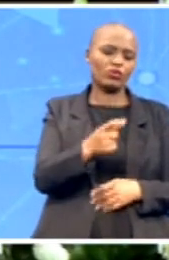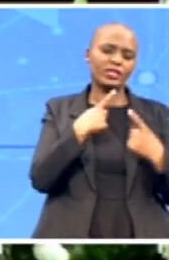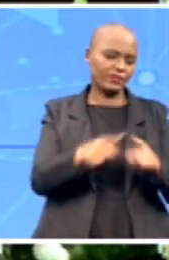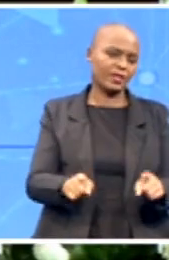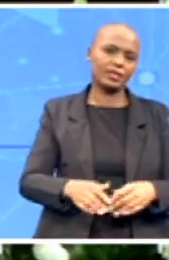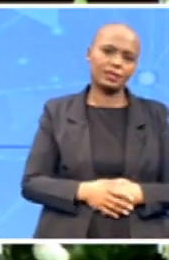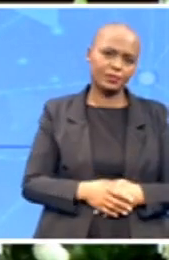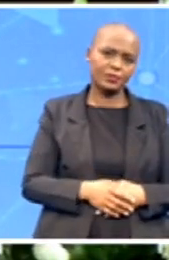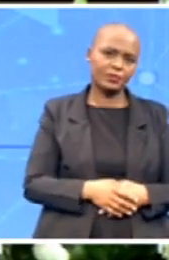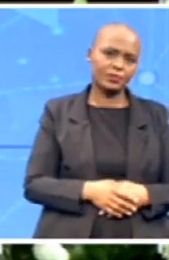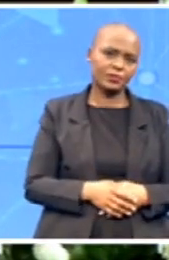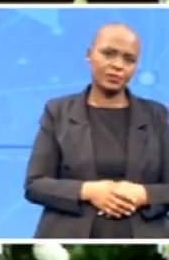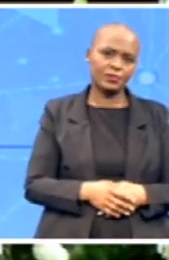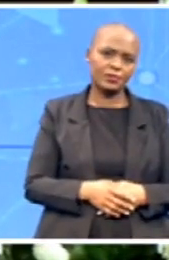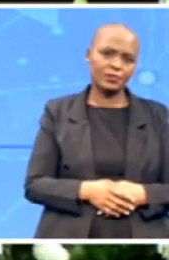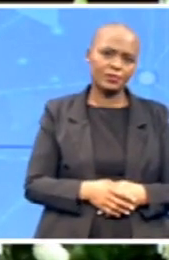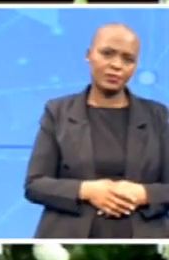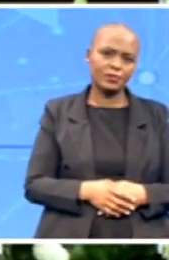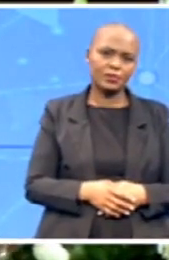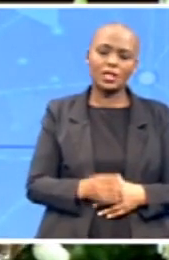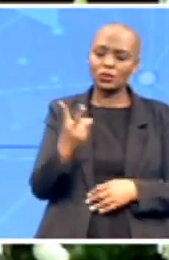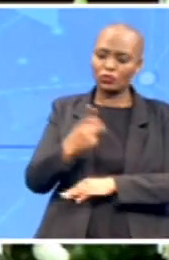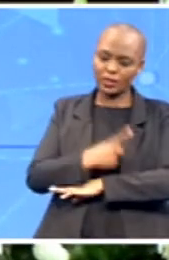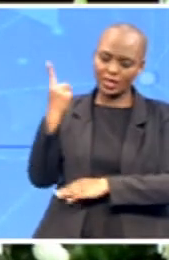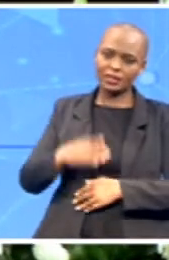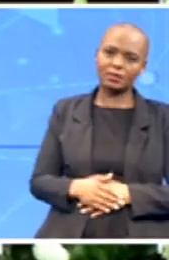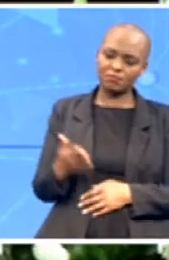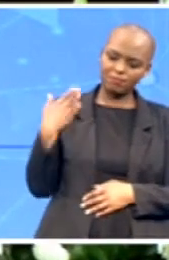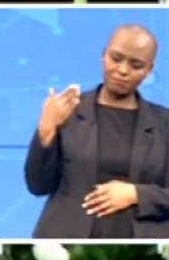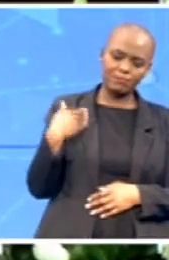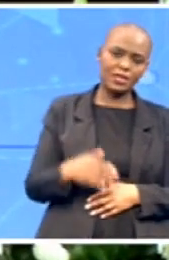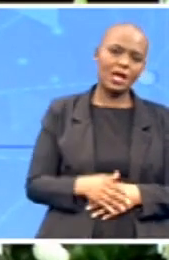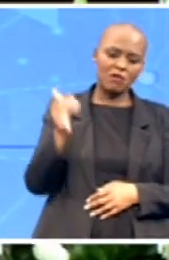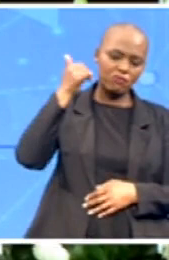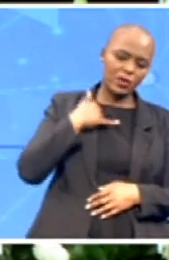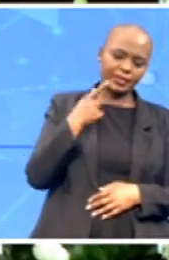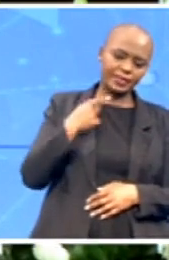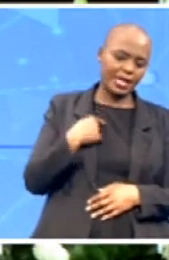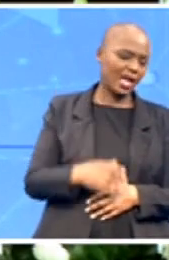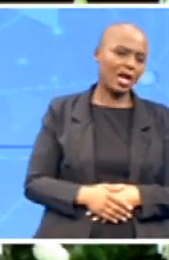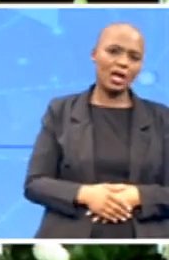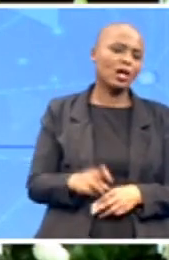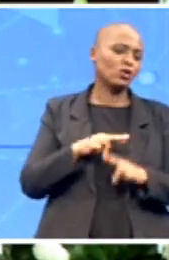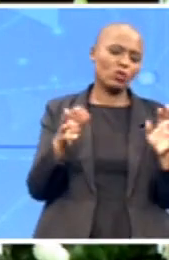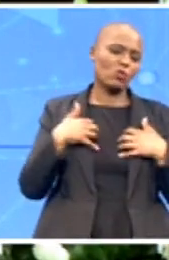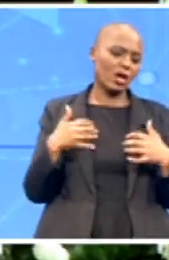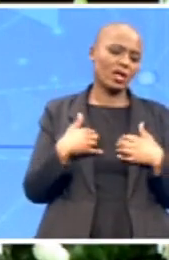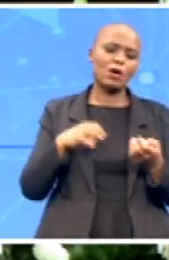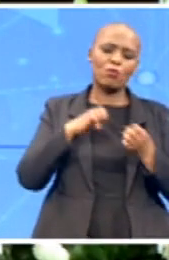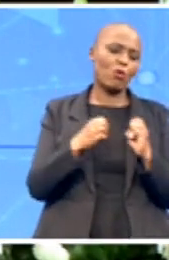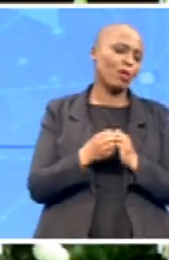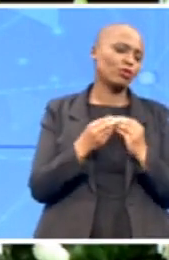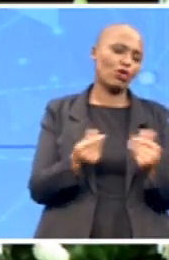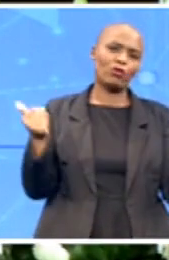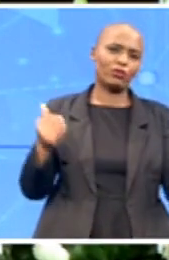me. Don't worry, that problem is solved. How? I don't know. But indeed, actions will show that